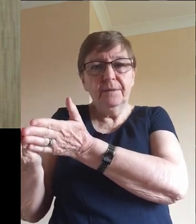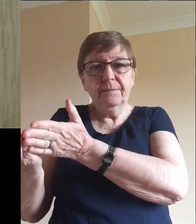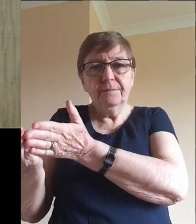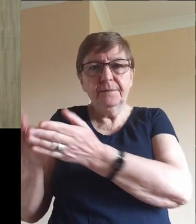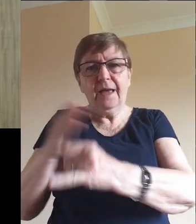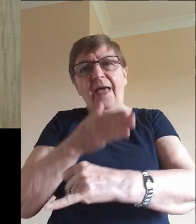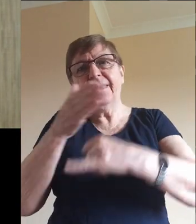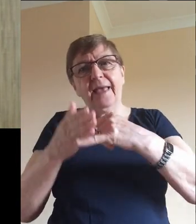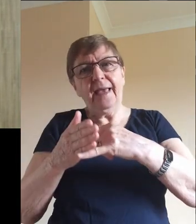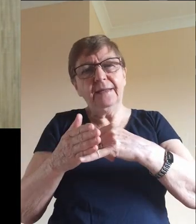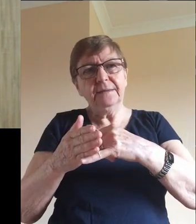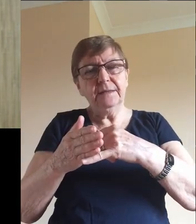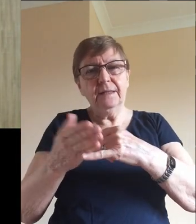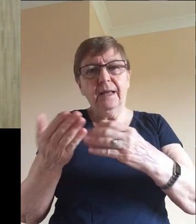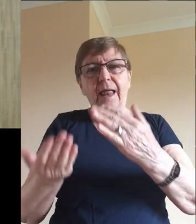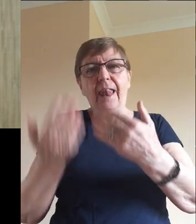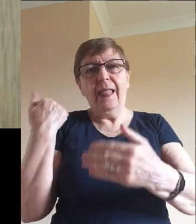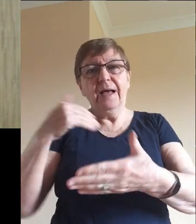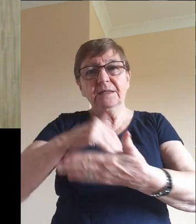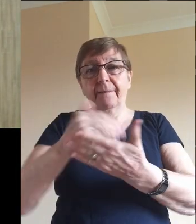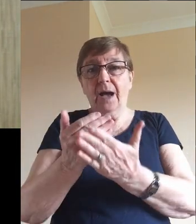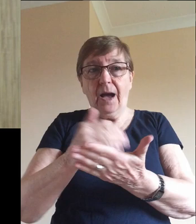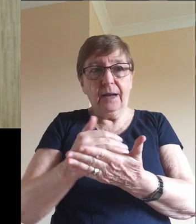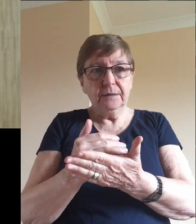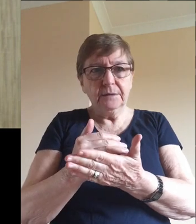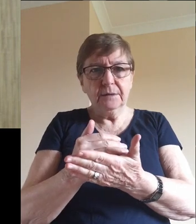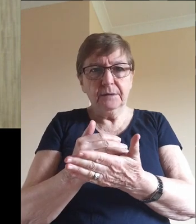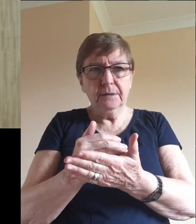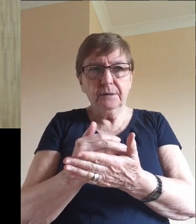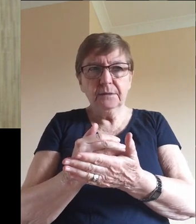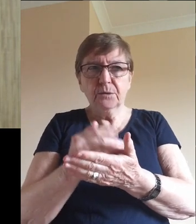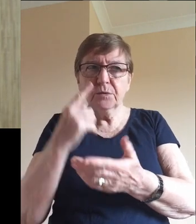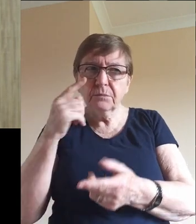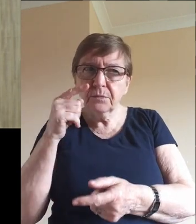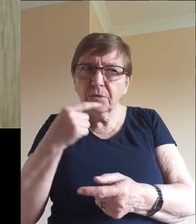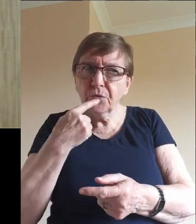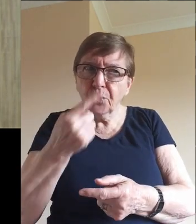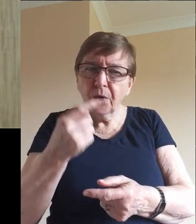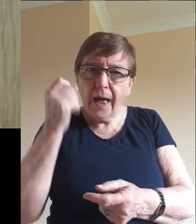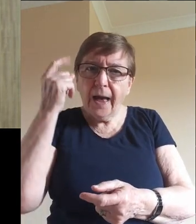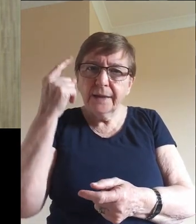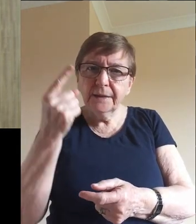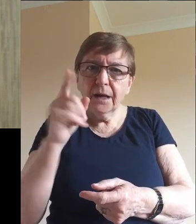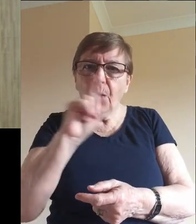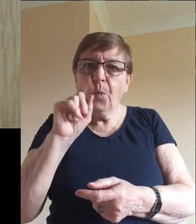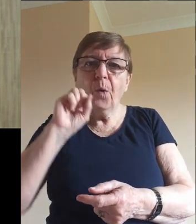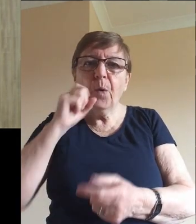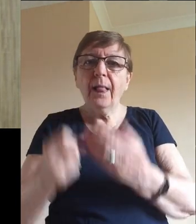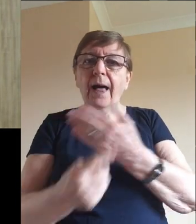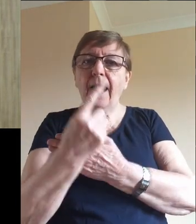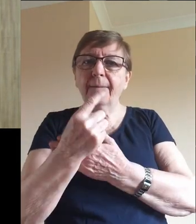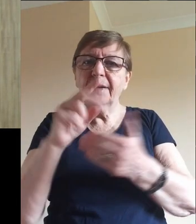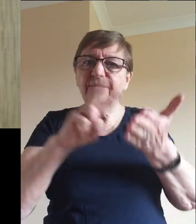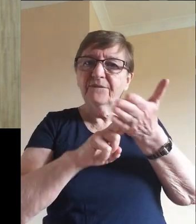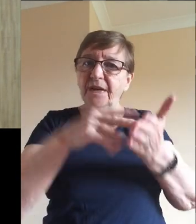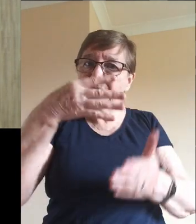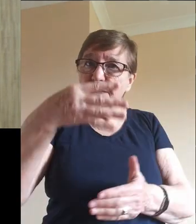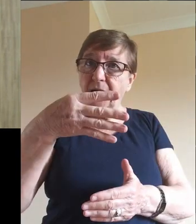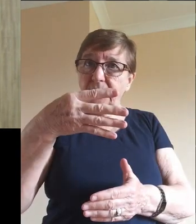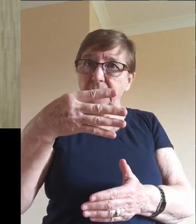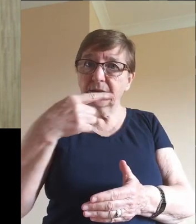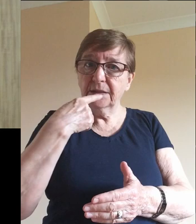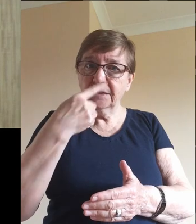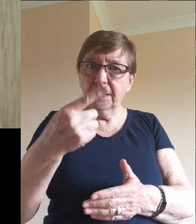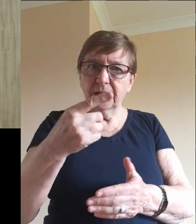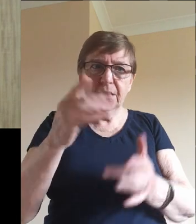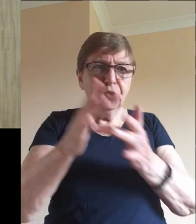of our last short section on Isaiah, there was a clue about what was to come. We're told in verse 9 that Jesus was assigned a